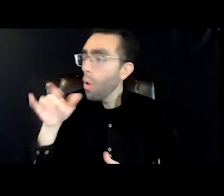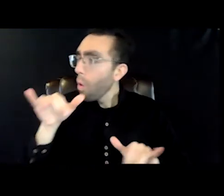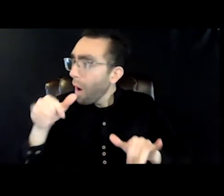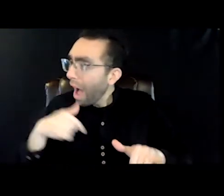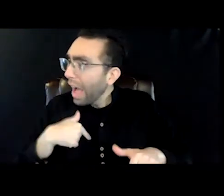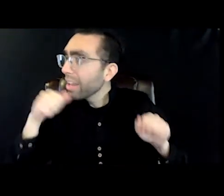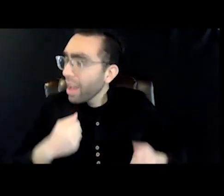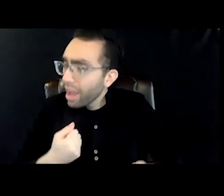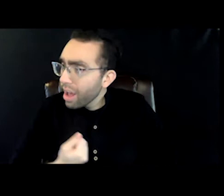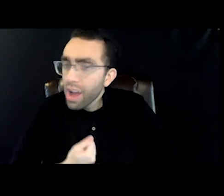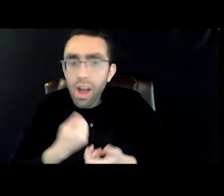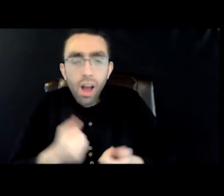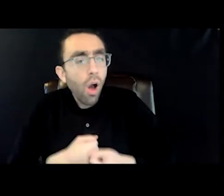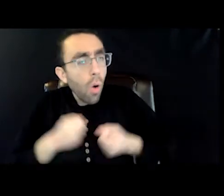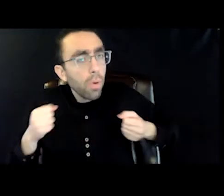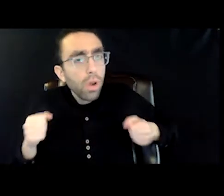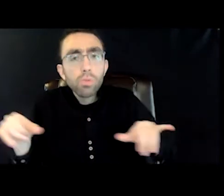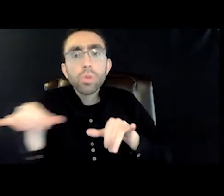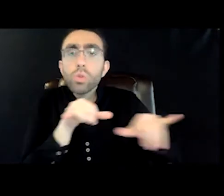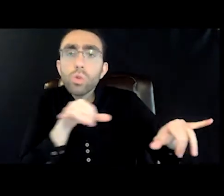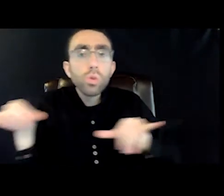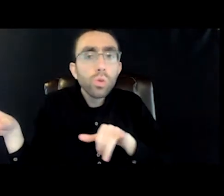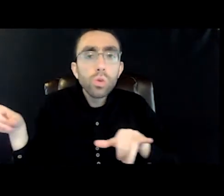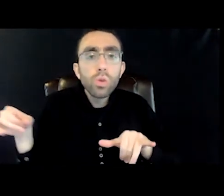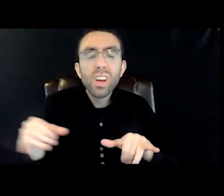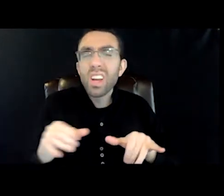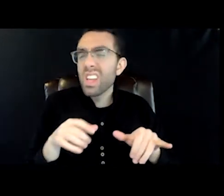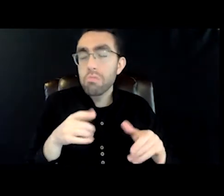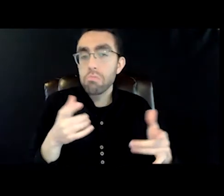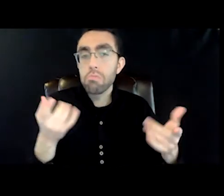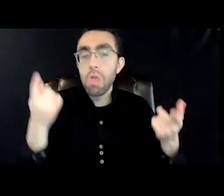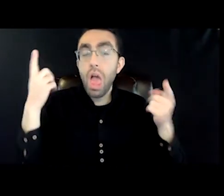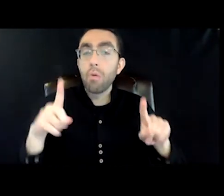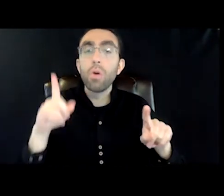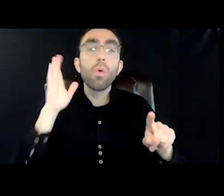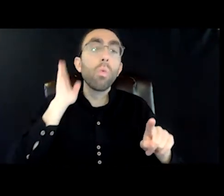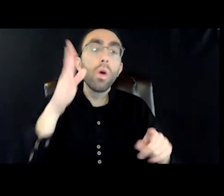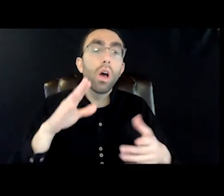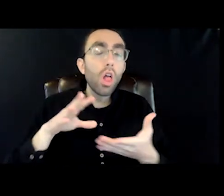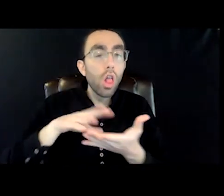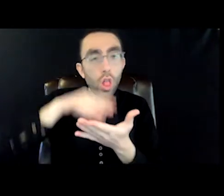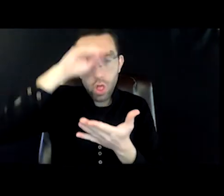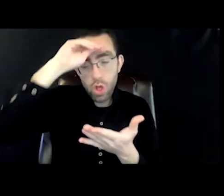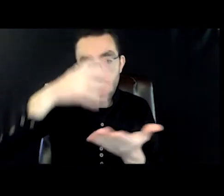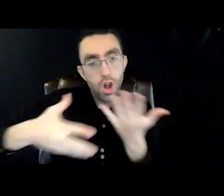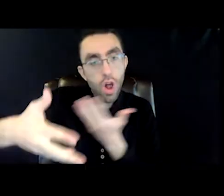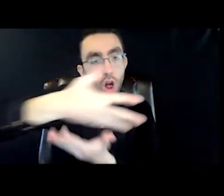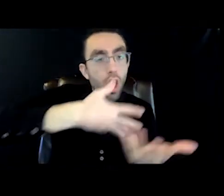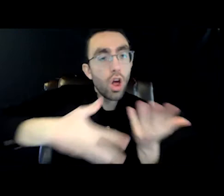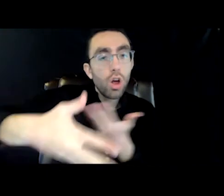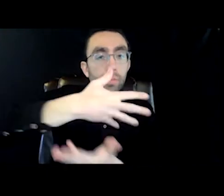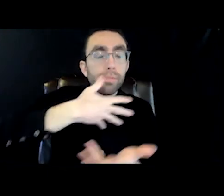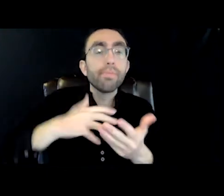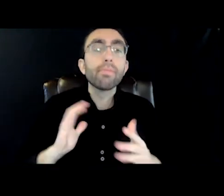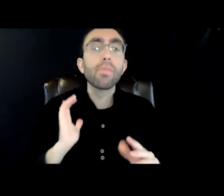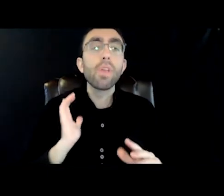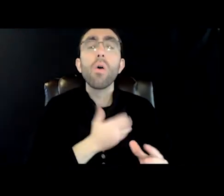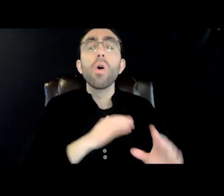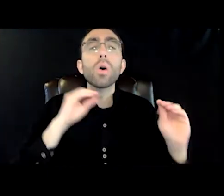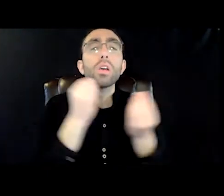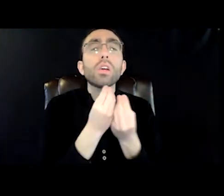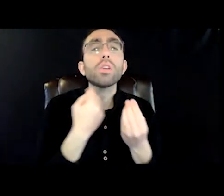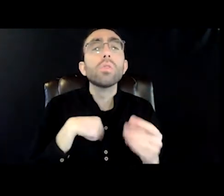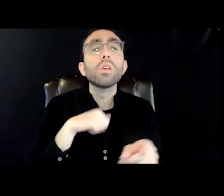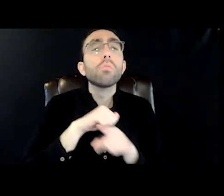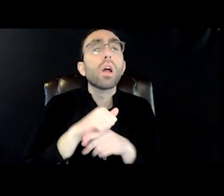share, and, like, learn and move in that way. So we practice as an organization